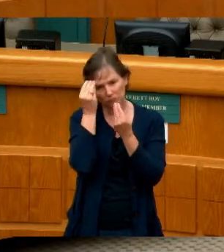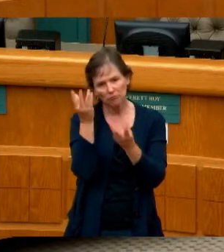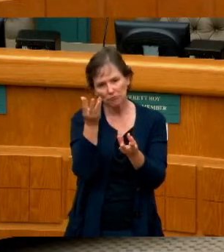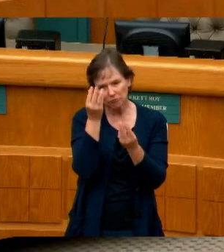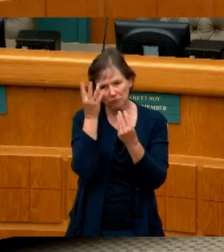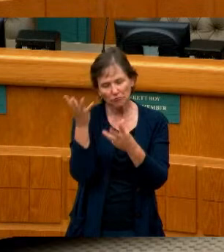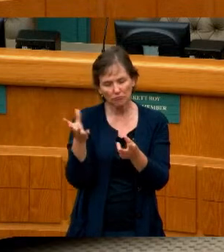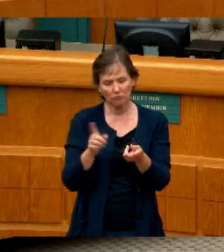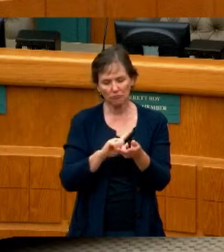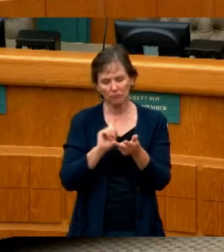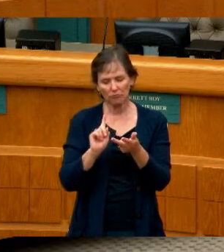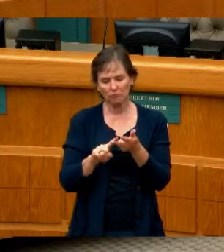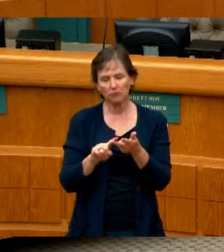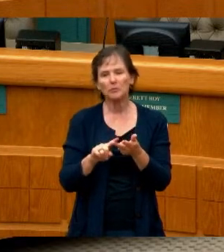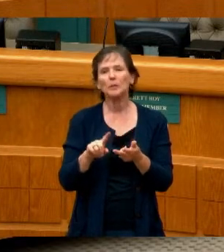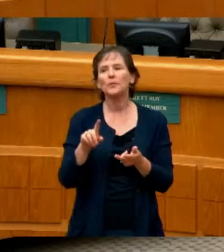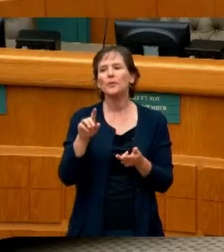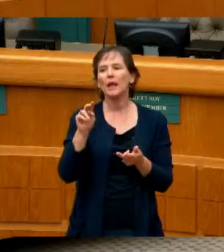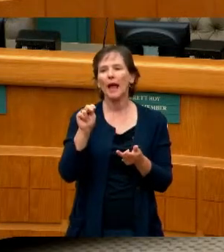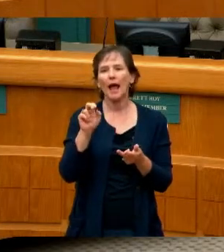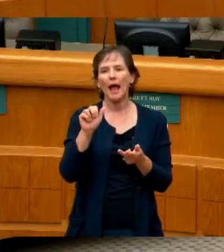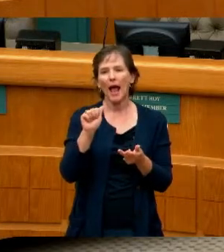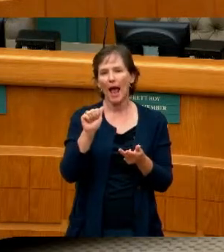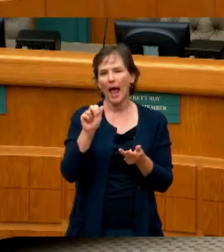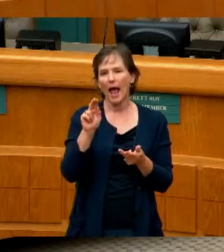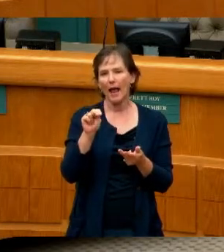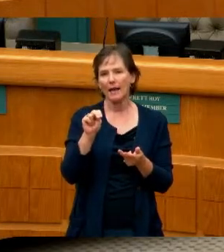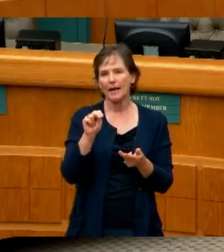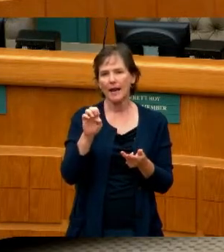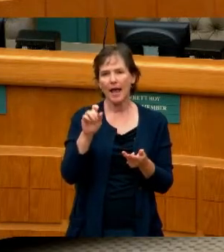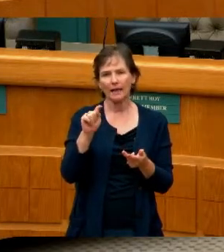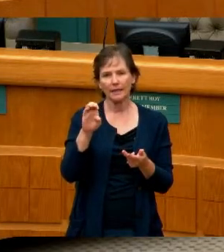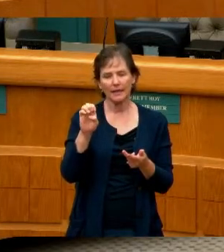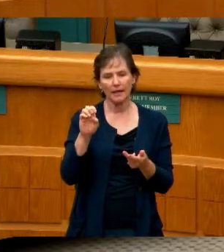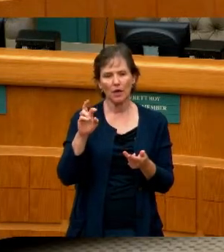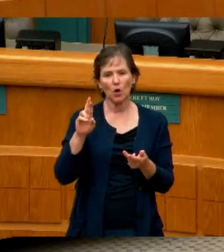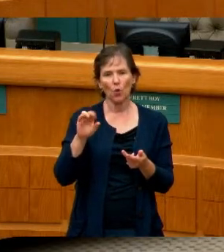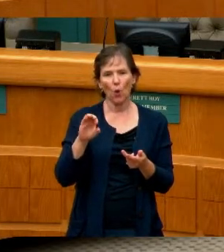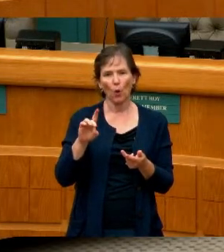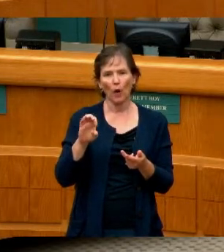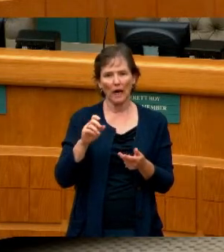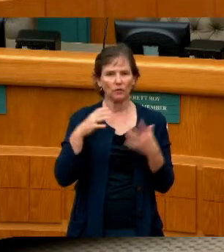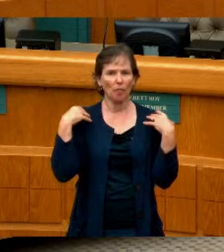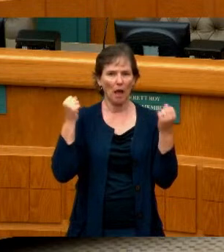Annette Rodriguez will come and share with us some information on the vaccine, and then the